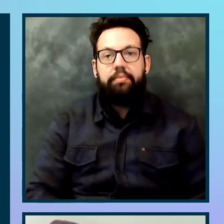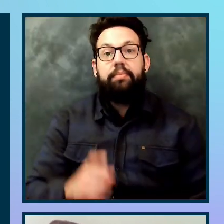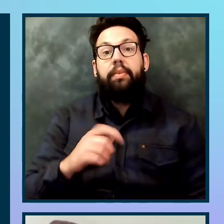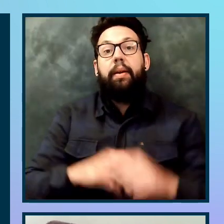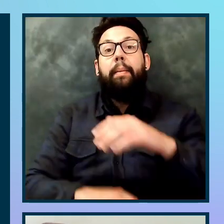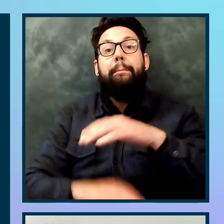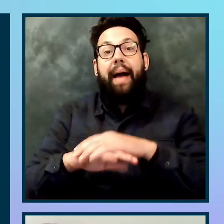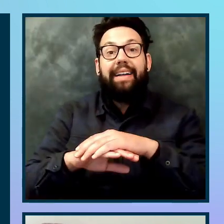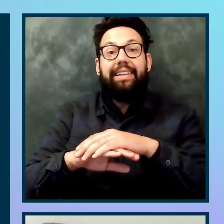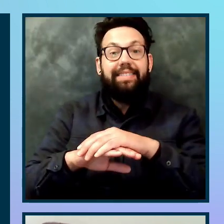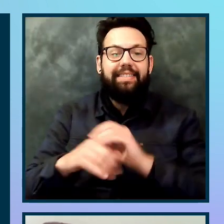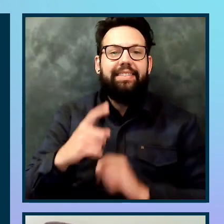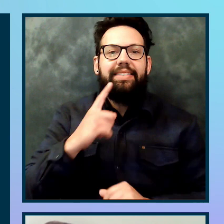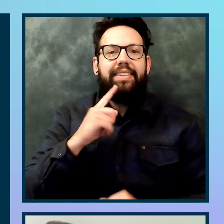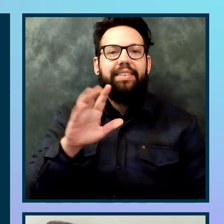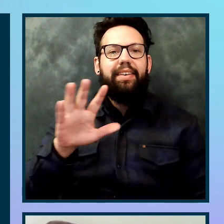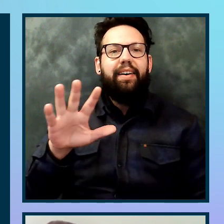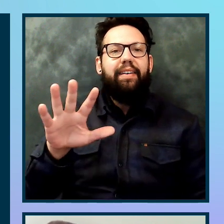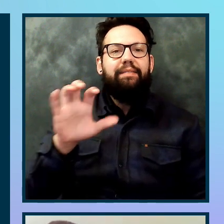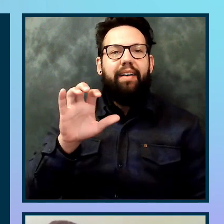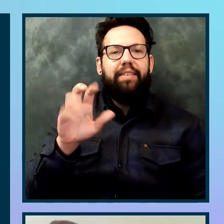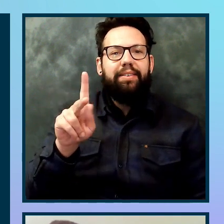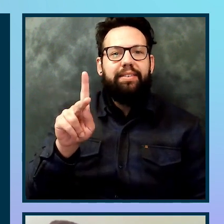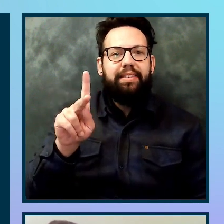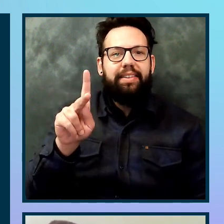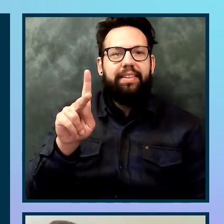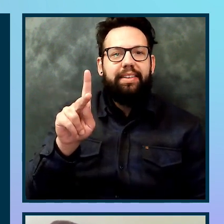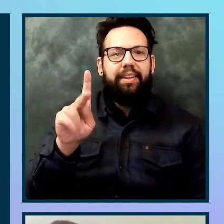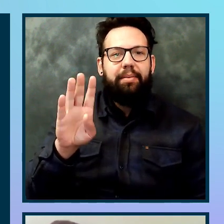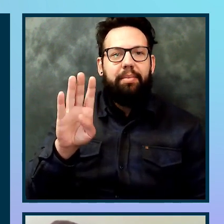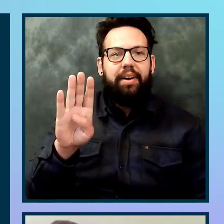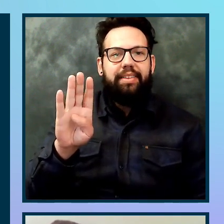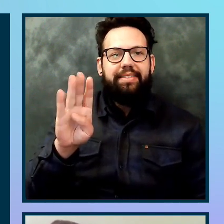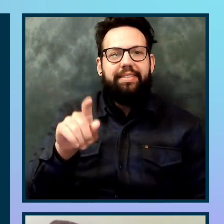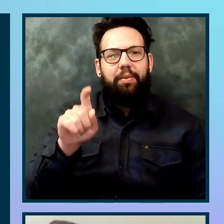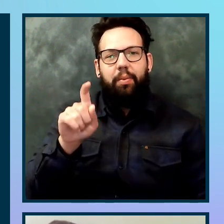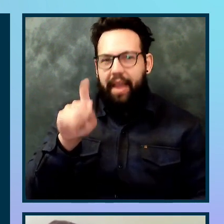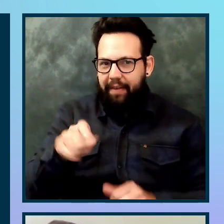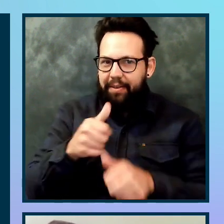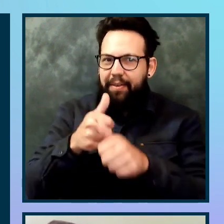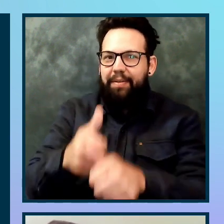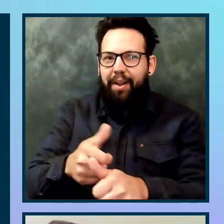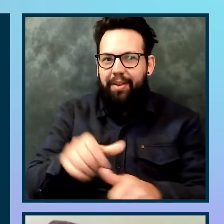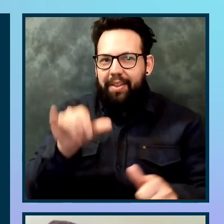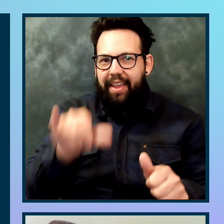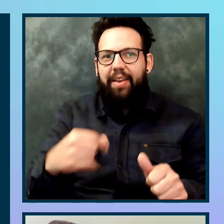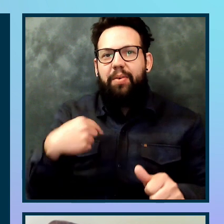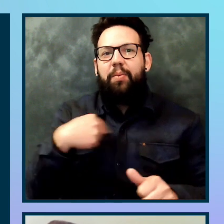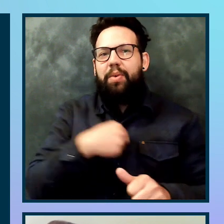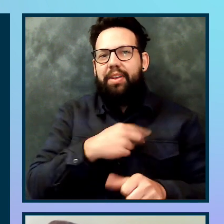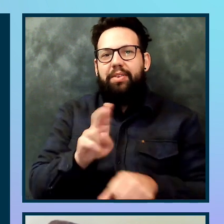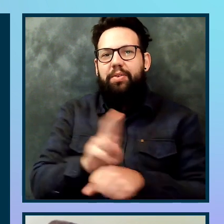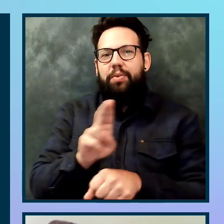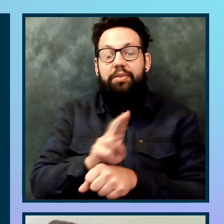500 kilobytes, and we need to enforce that. So when we take a look, we use a tool called Ember Inspector to figure